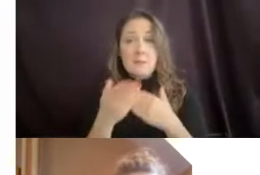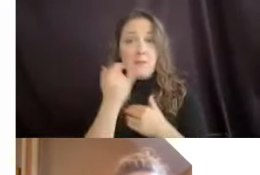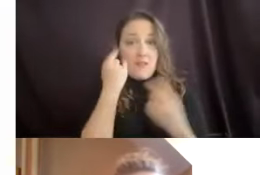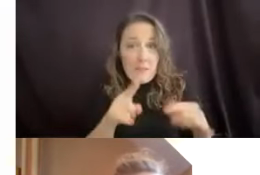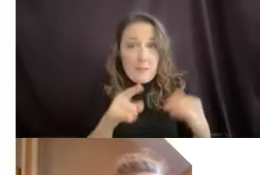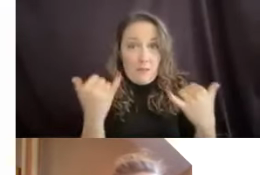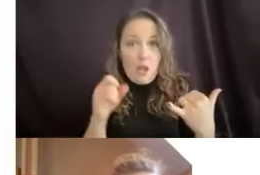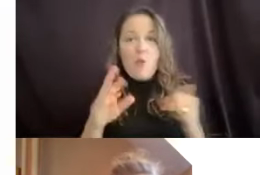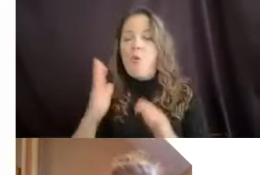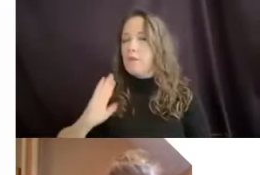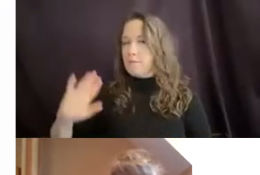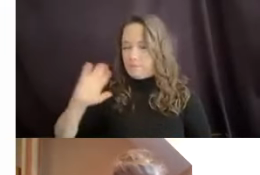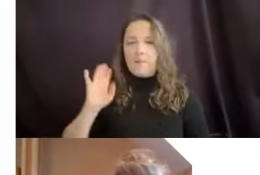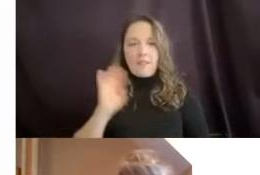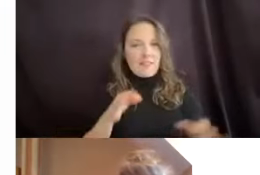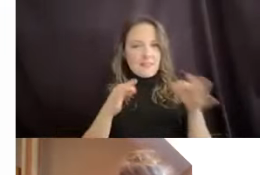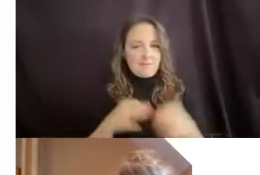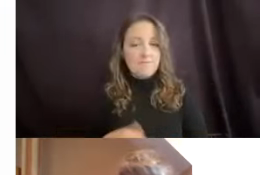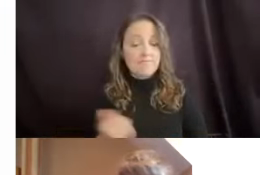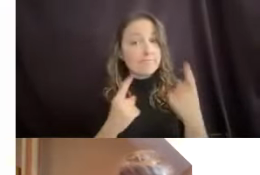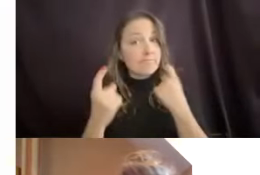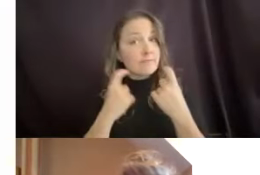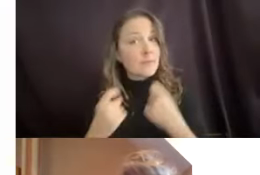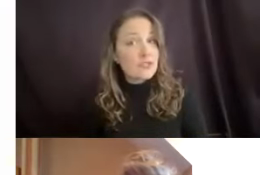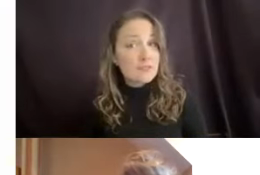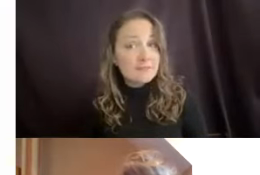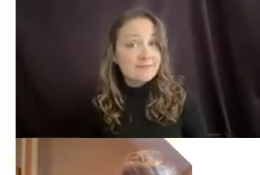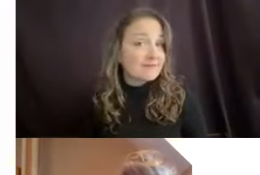past. Any questions about that?